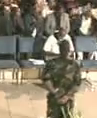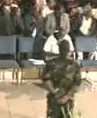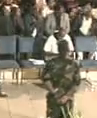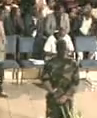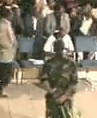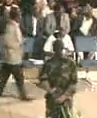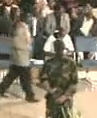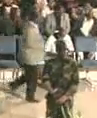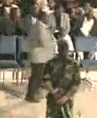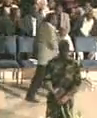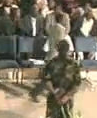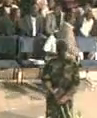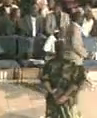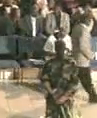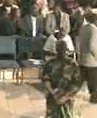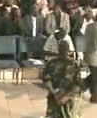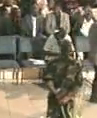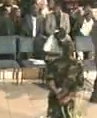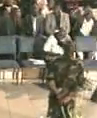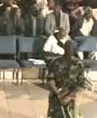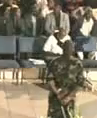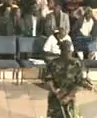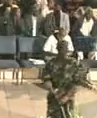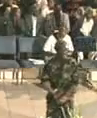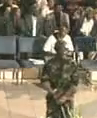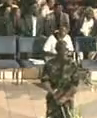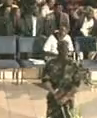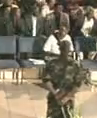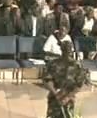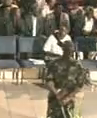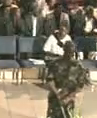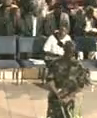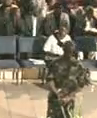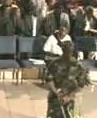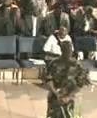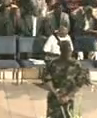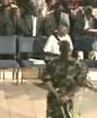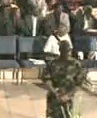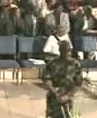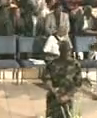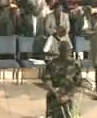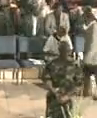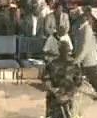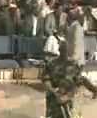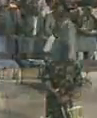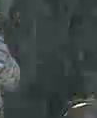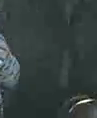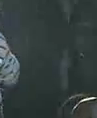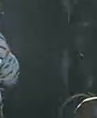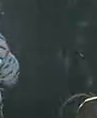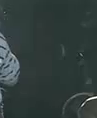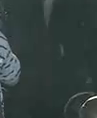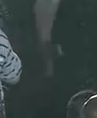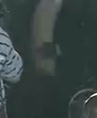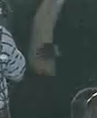in steering our discourse towards the direction that we should be taking as a country, as a nation. Yeah, but you're